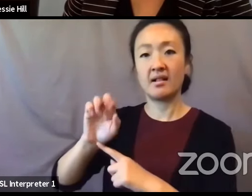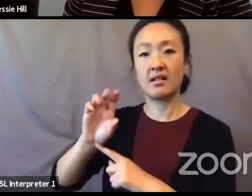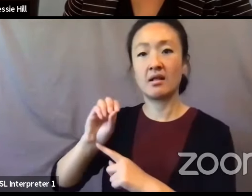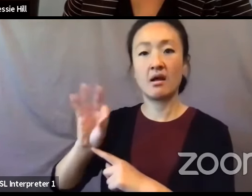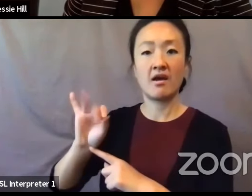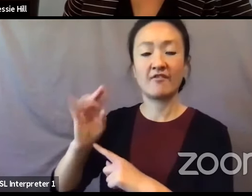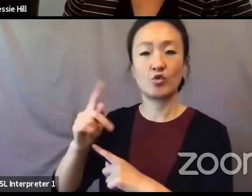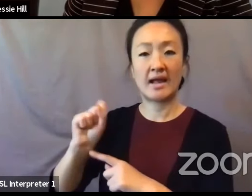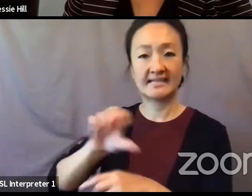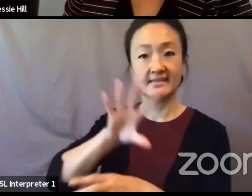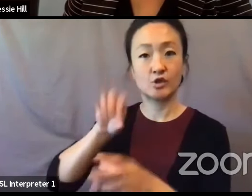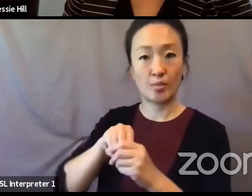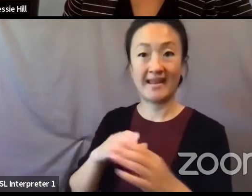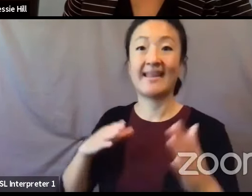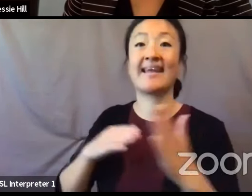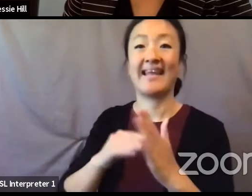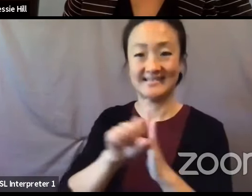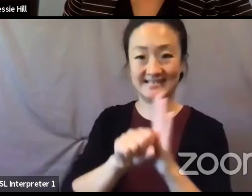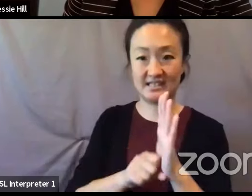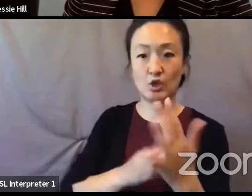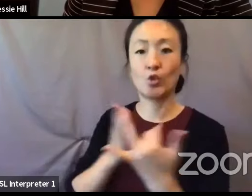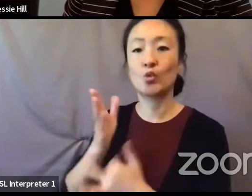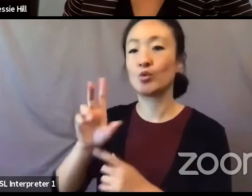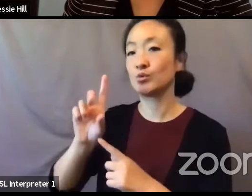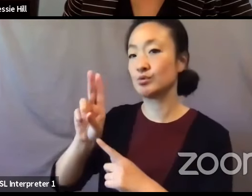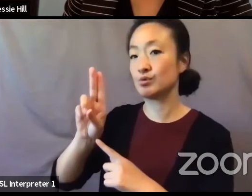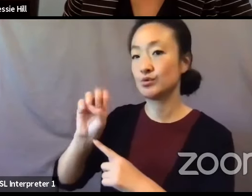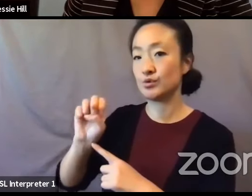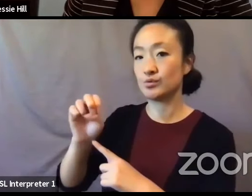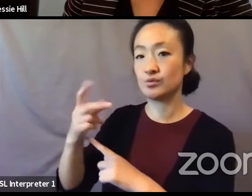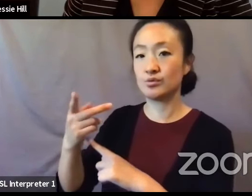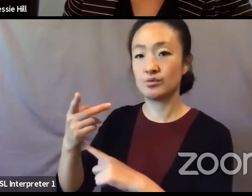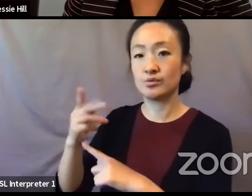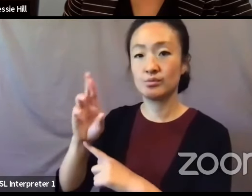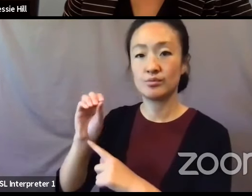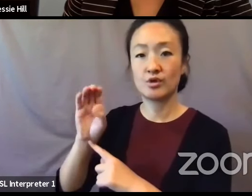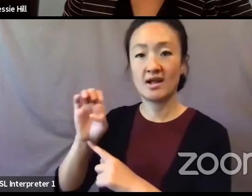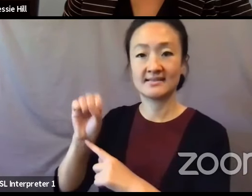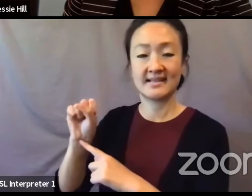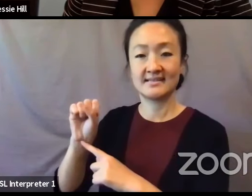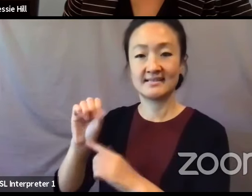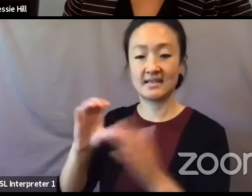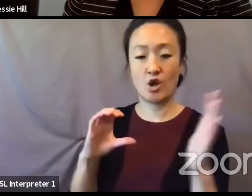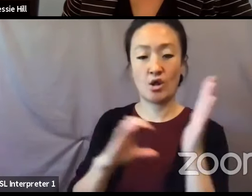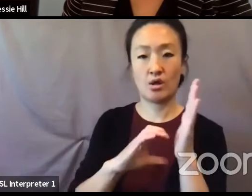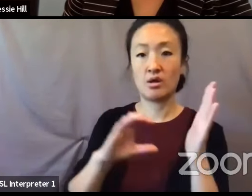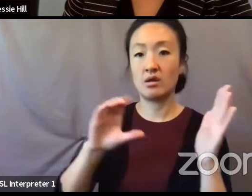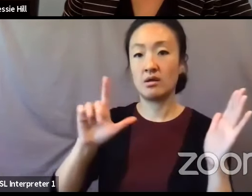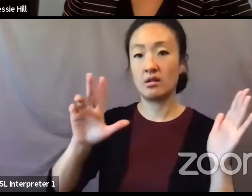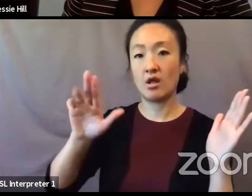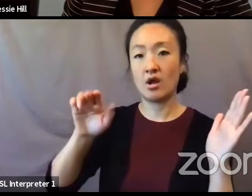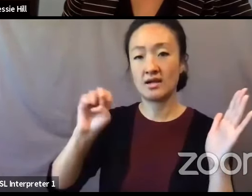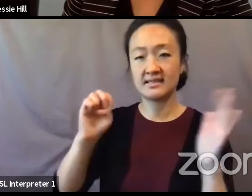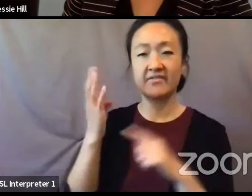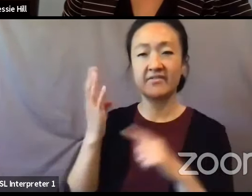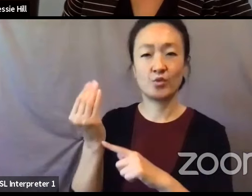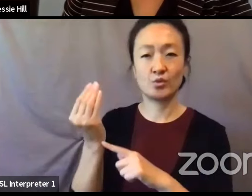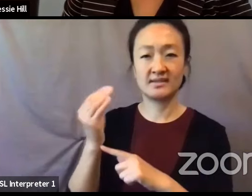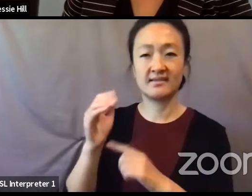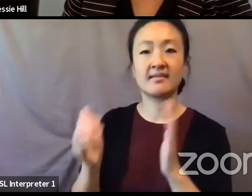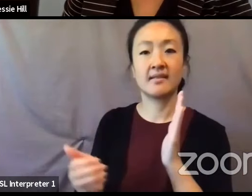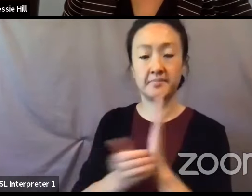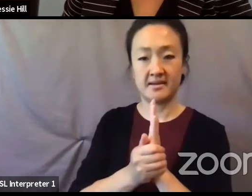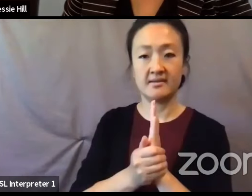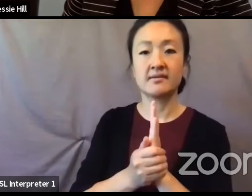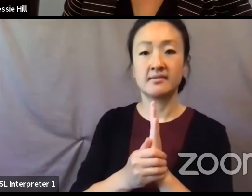against the states through the Due Process Clause of the 14th Amendment. And so that